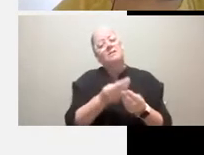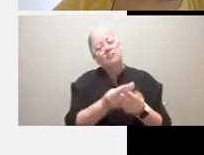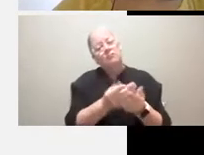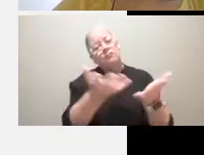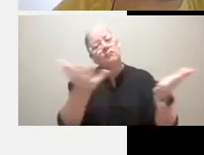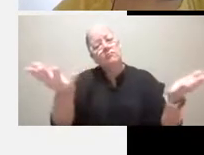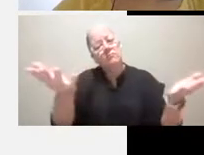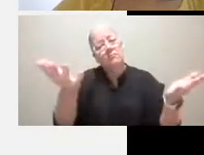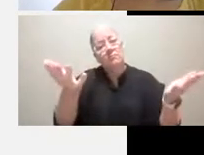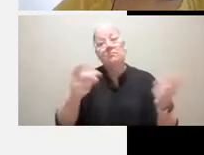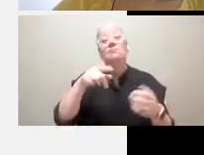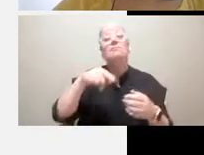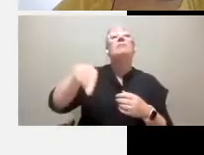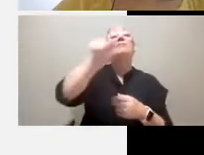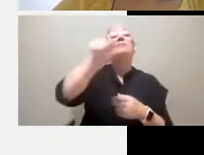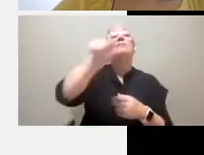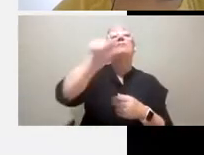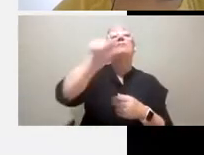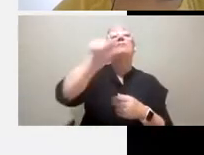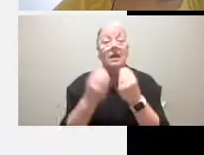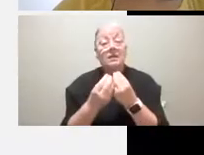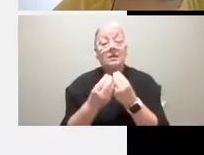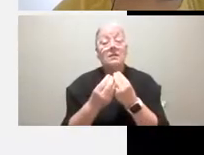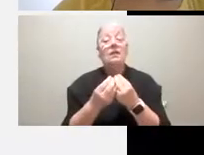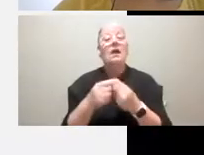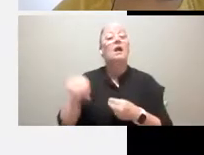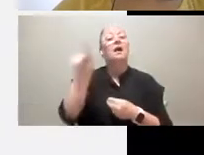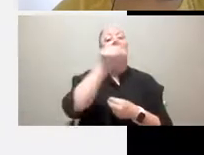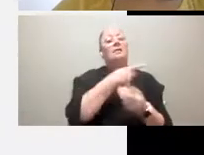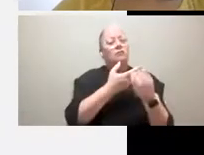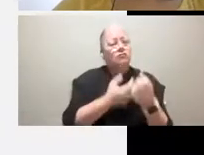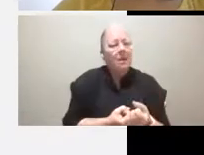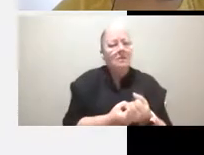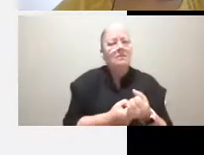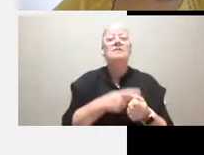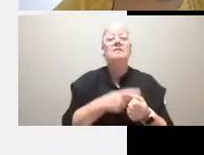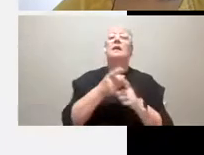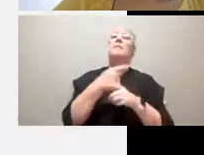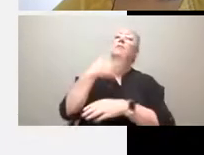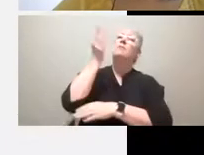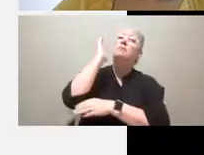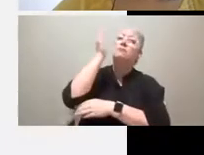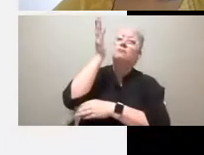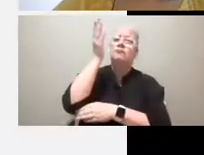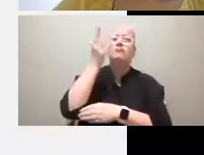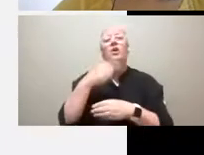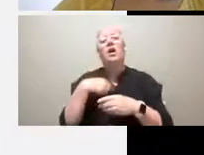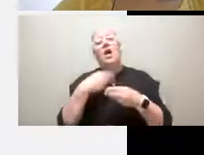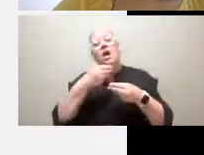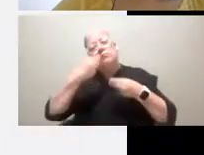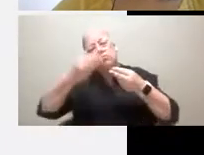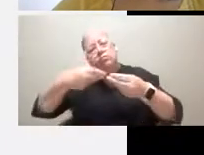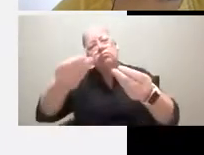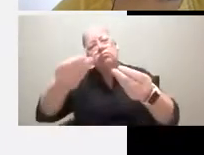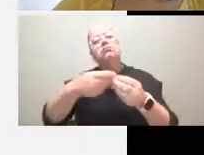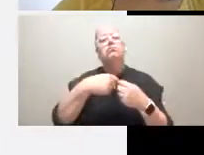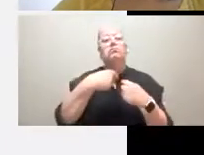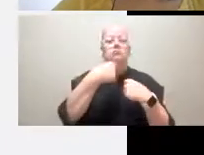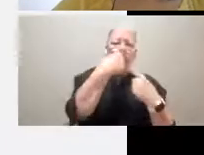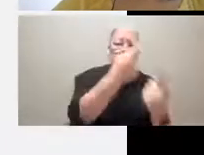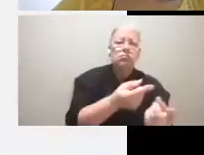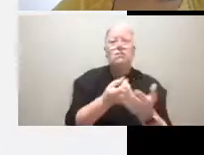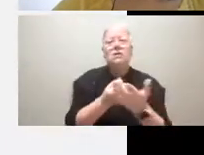to believe in you, that what you're talking and within the community are able to understand these